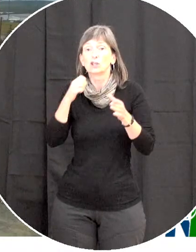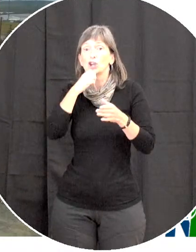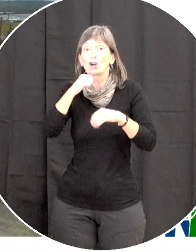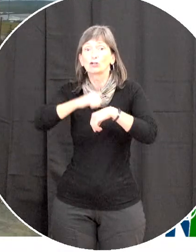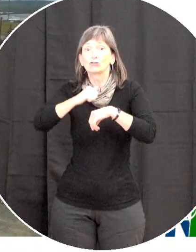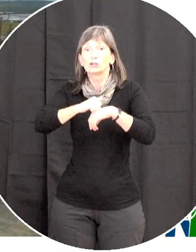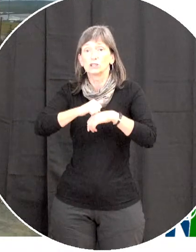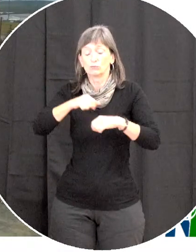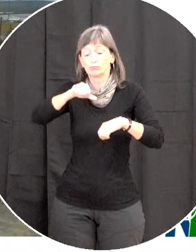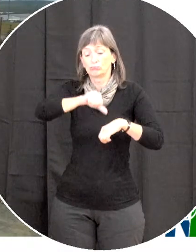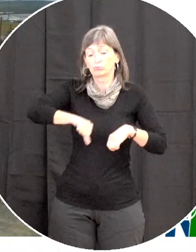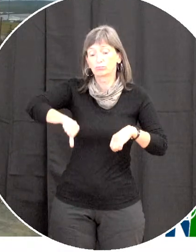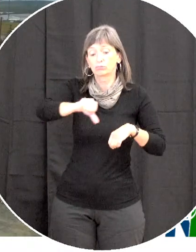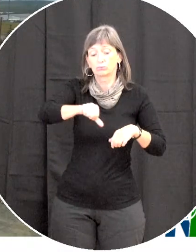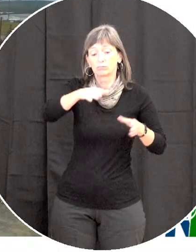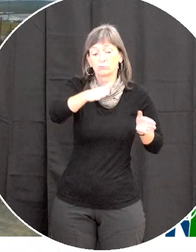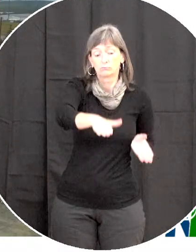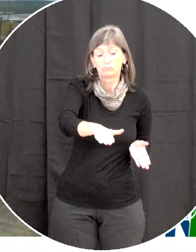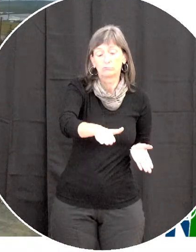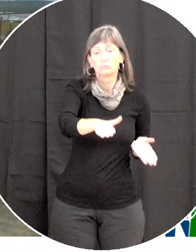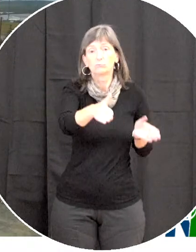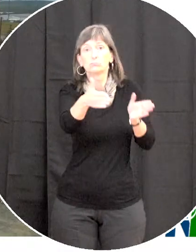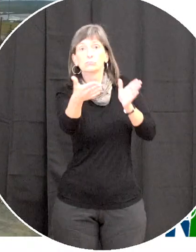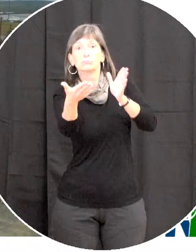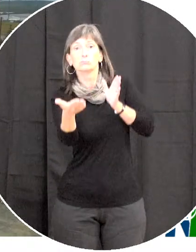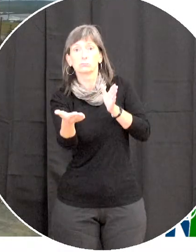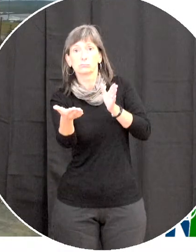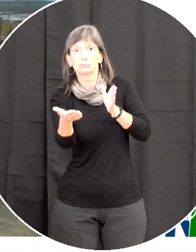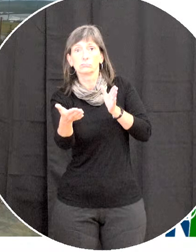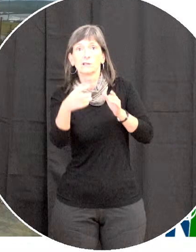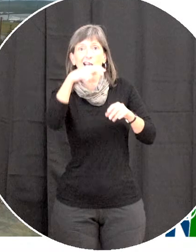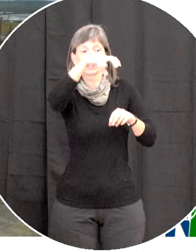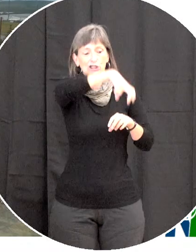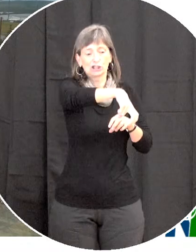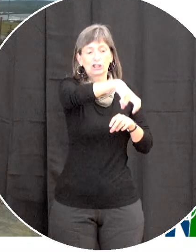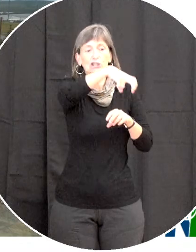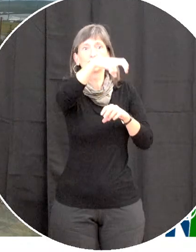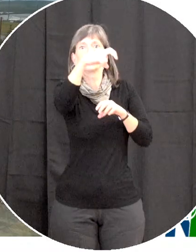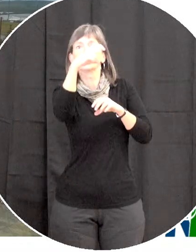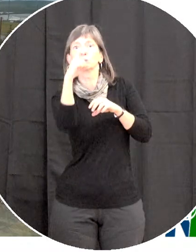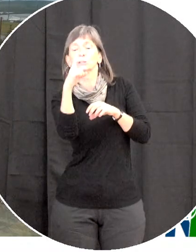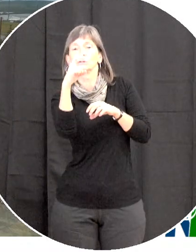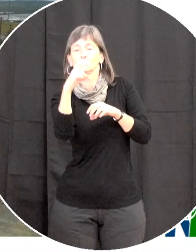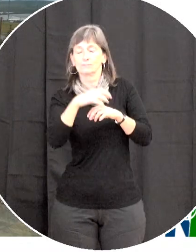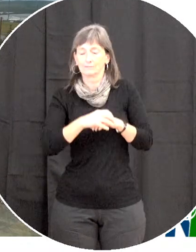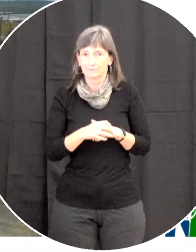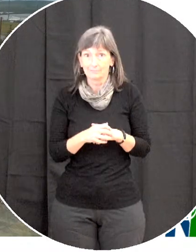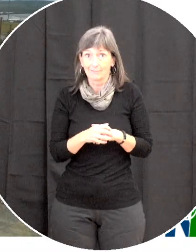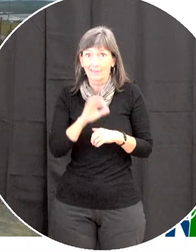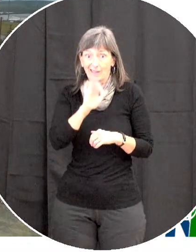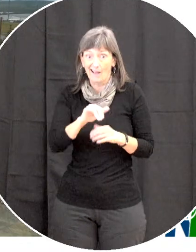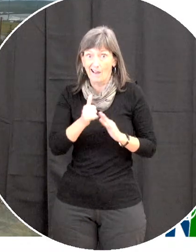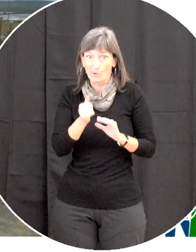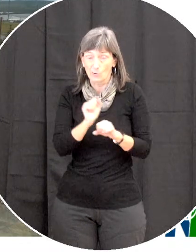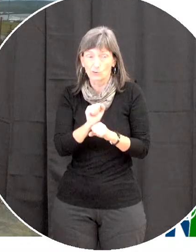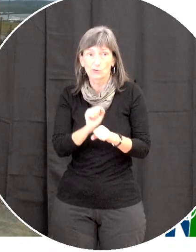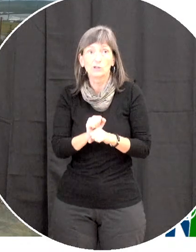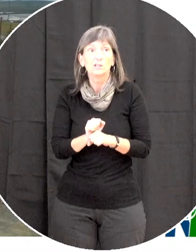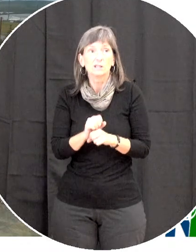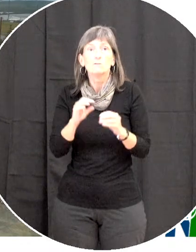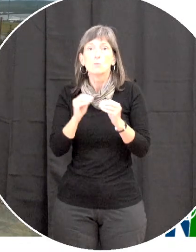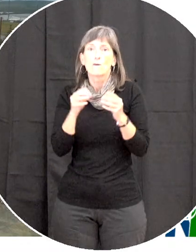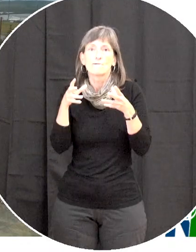on the ground, and then it's erected by a crane to tilt it up. And this allowed for